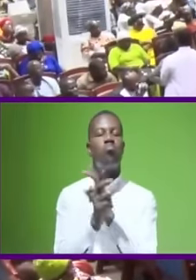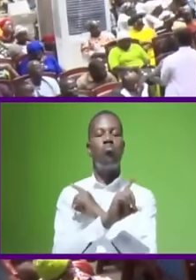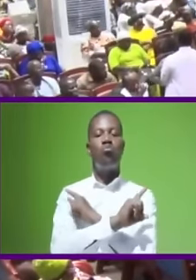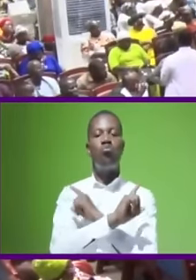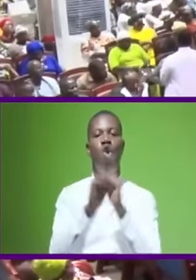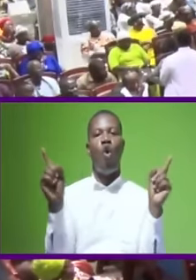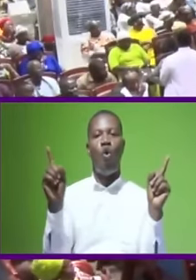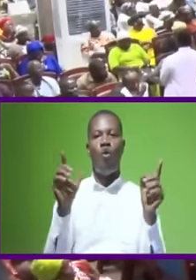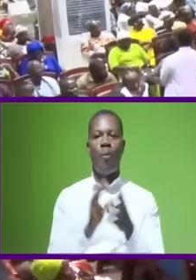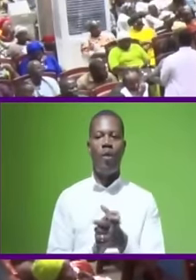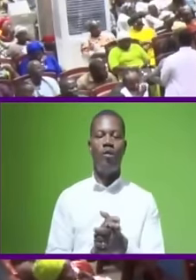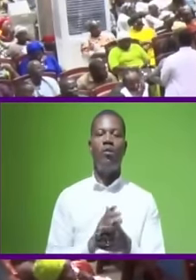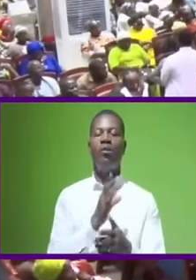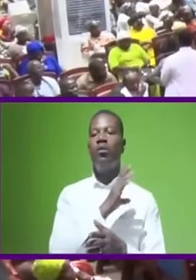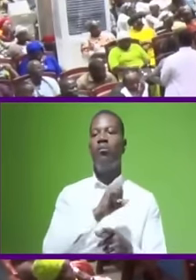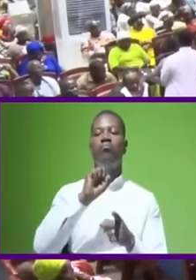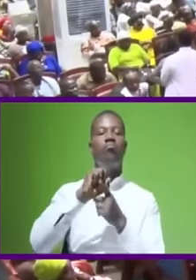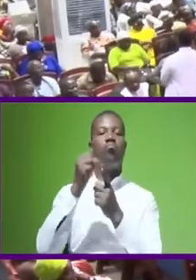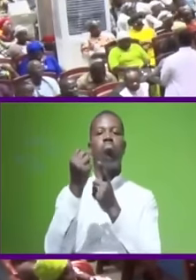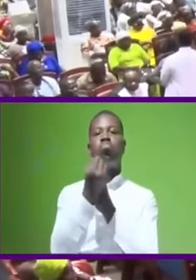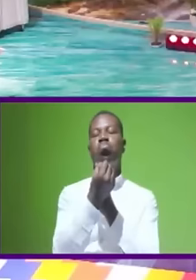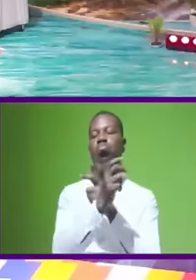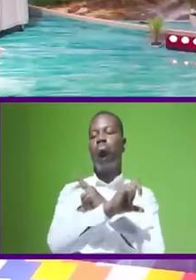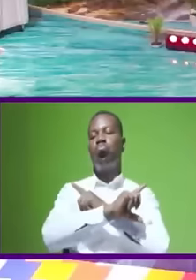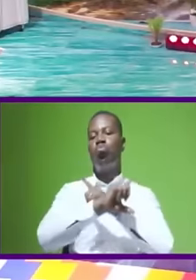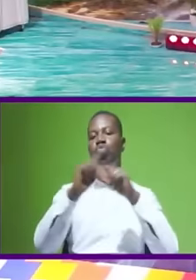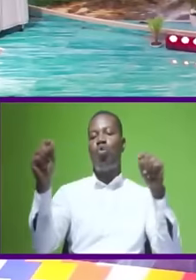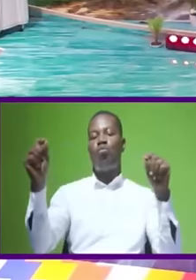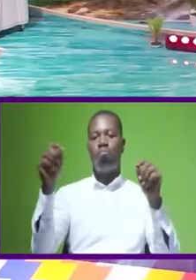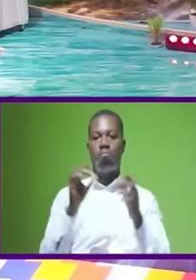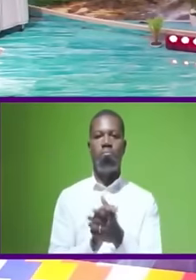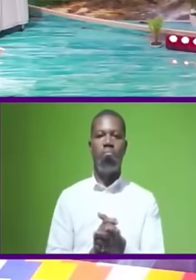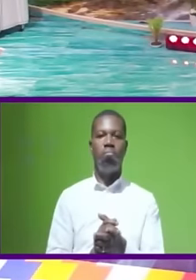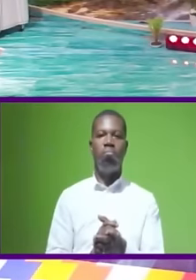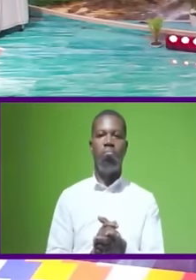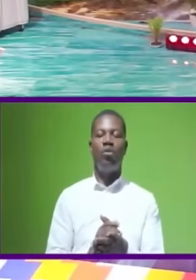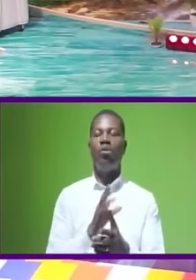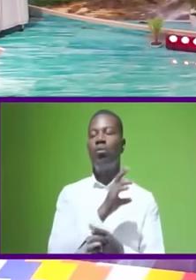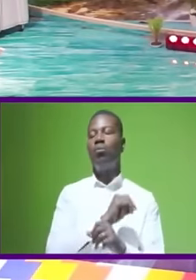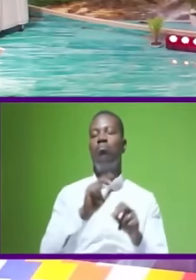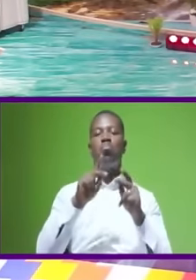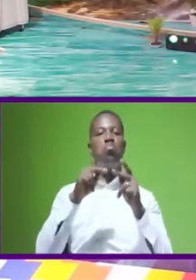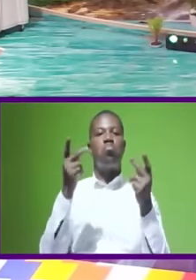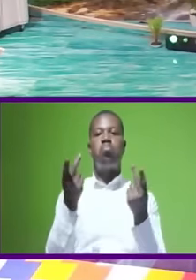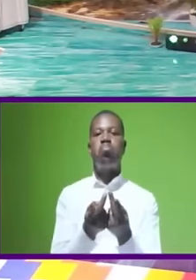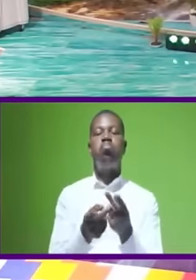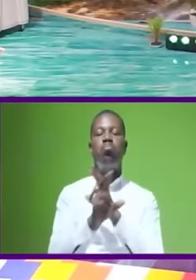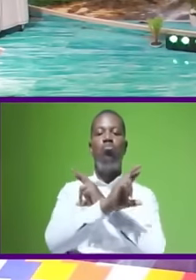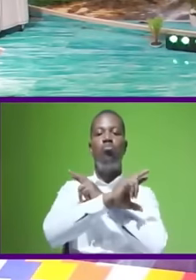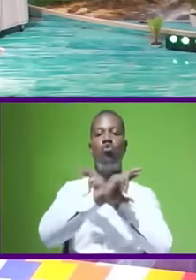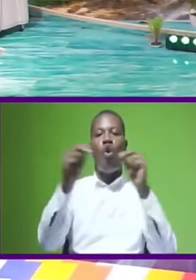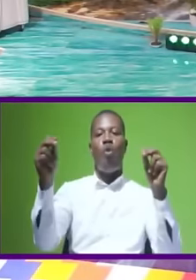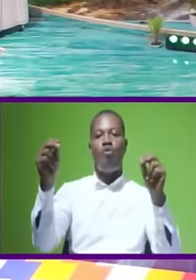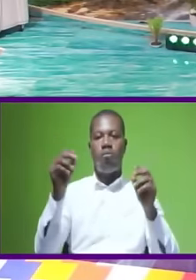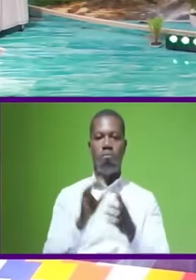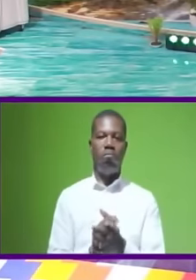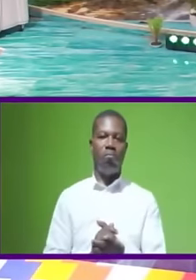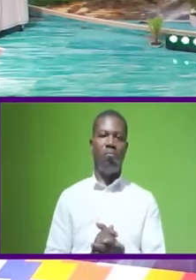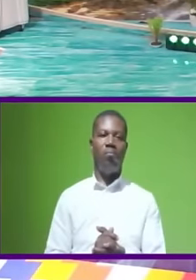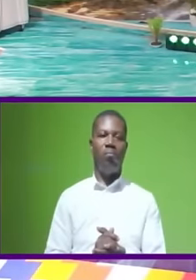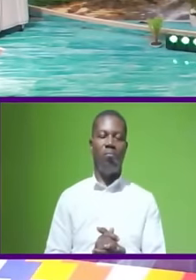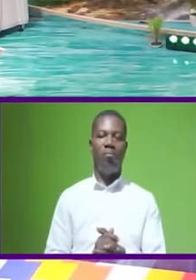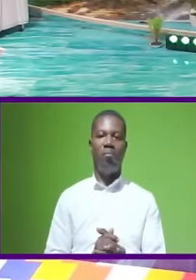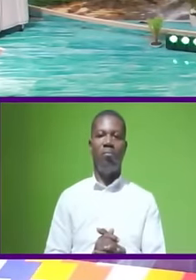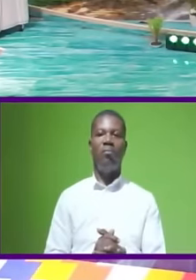of such society be anyho. Neither is there any society party be anyho. Or a party of such caliber.